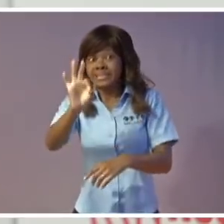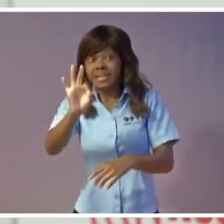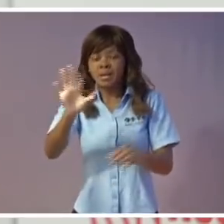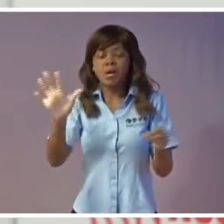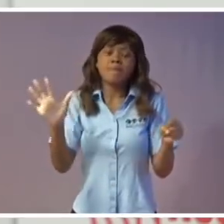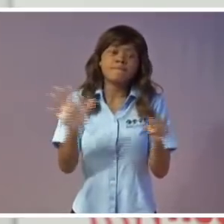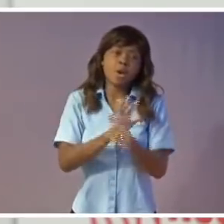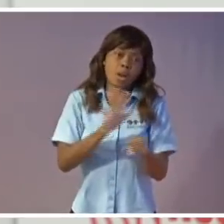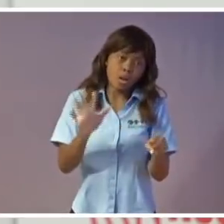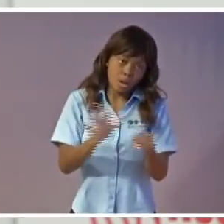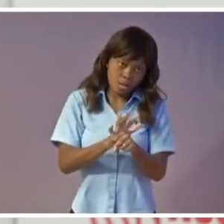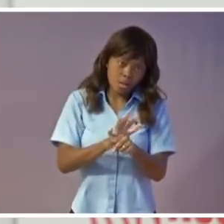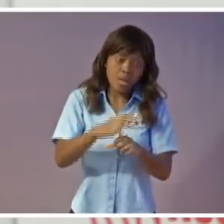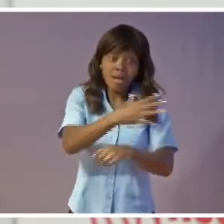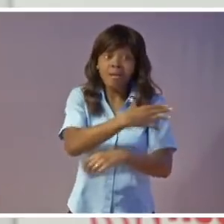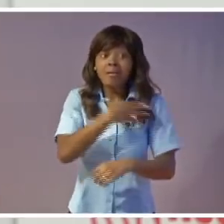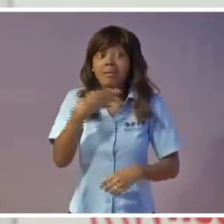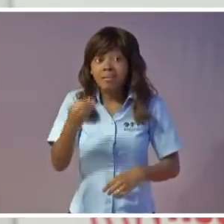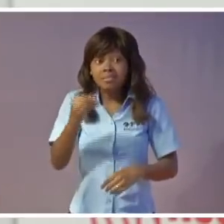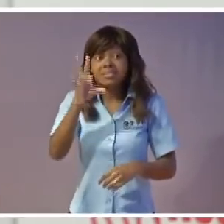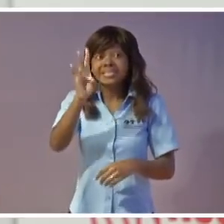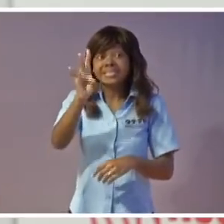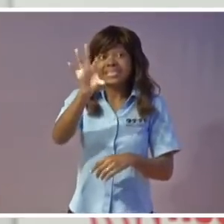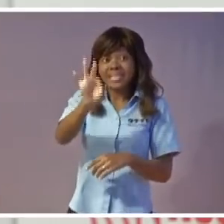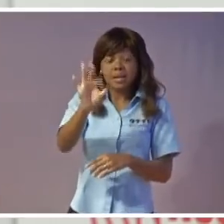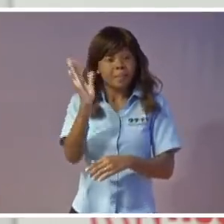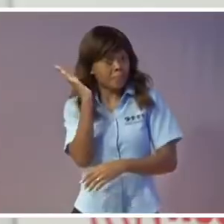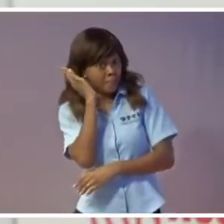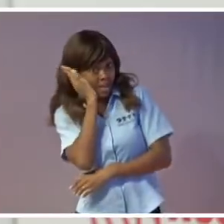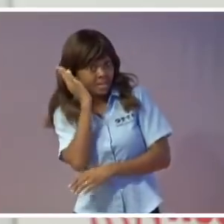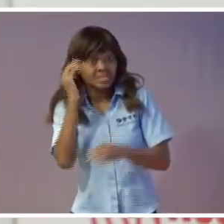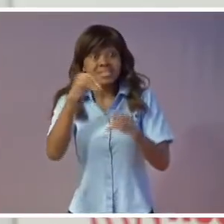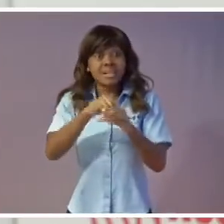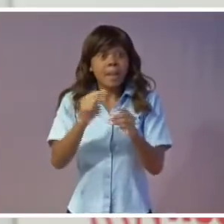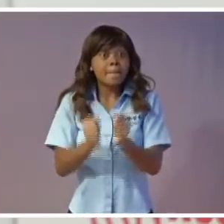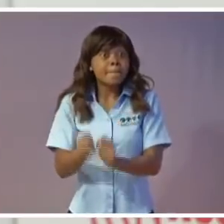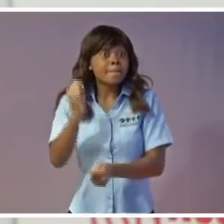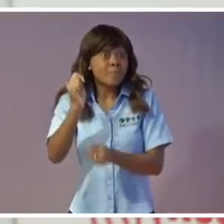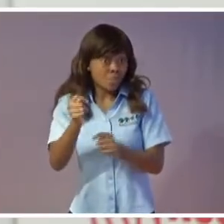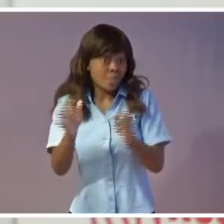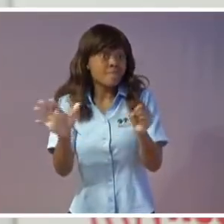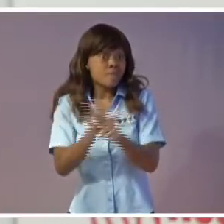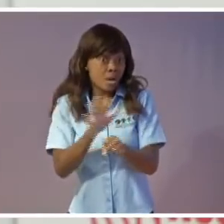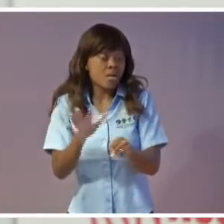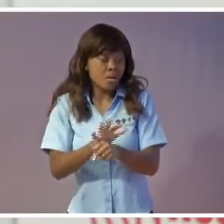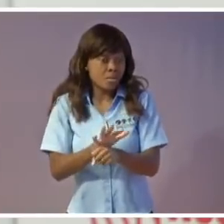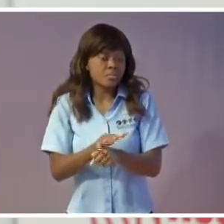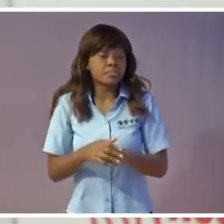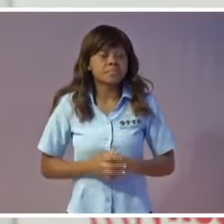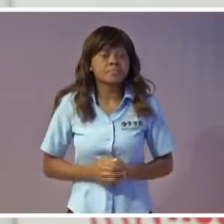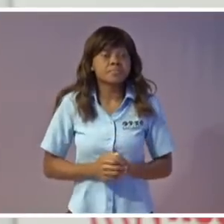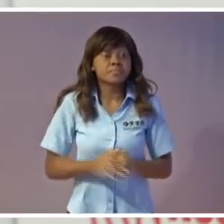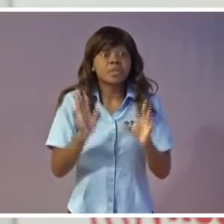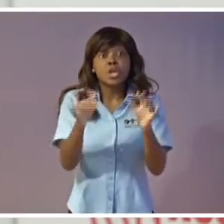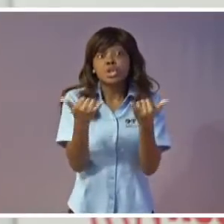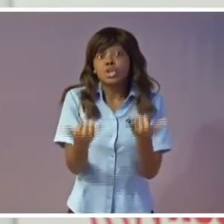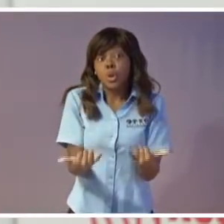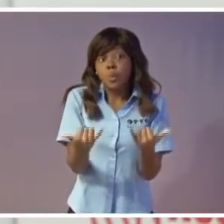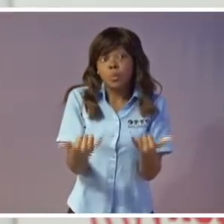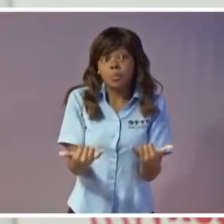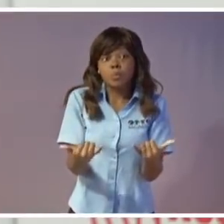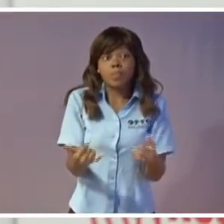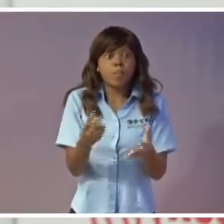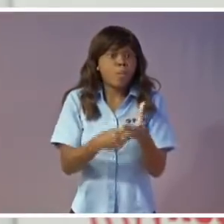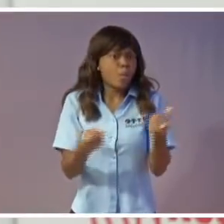71 beds in Trinidad being occupied. Our overall hospital occupancy continues to be high. It is at